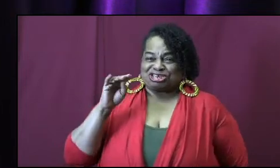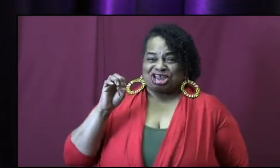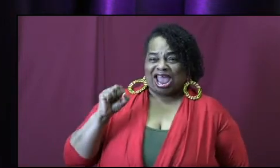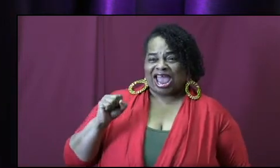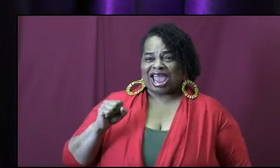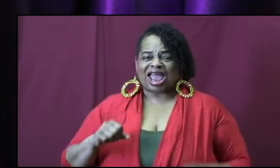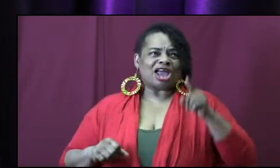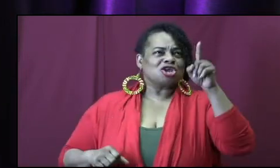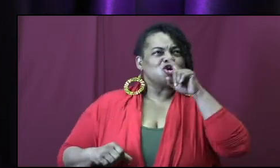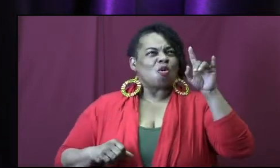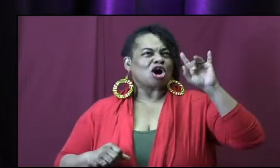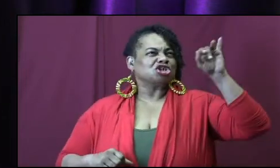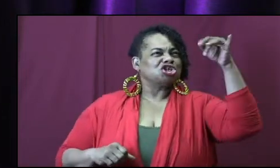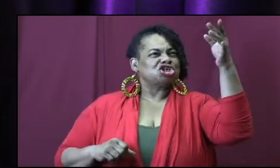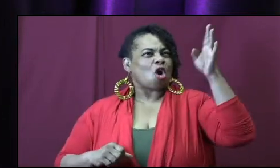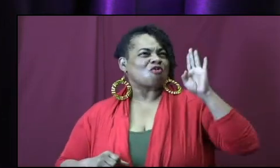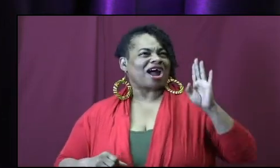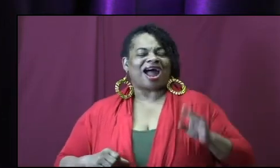Jehovah.